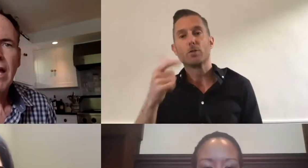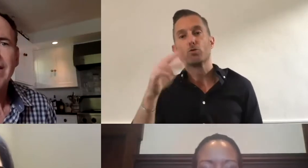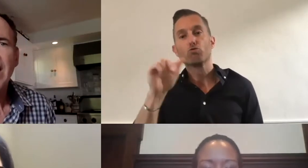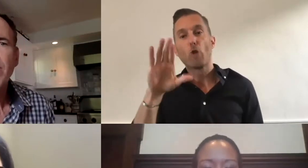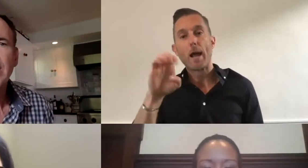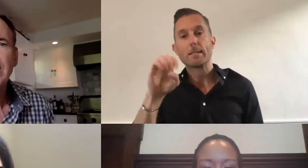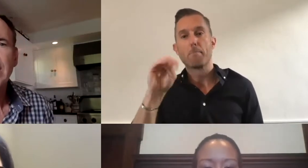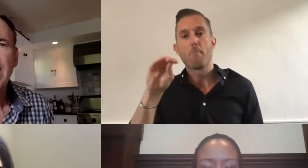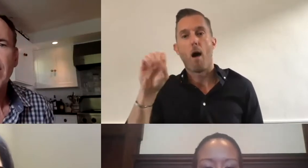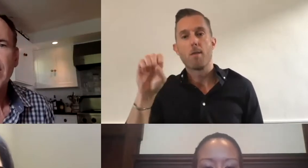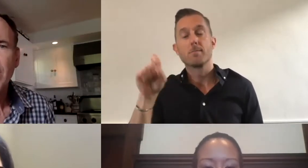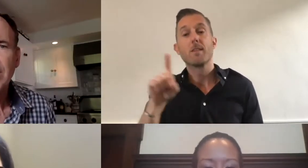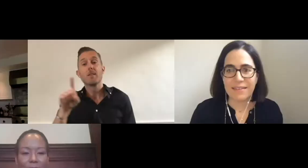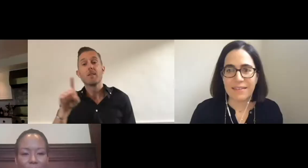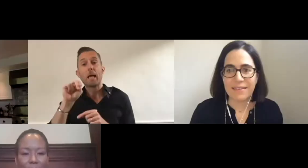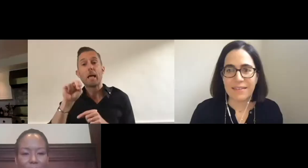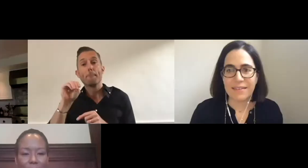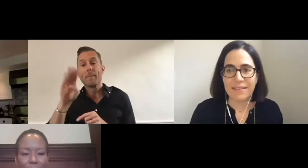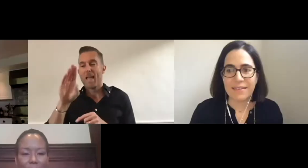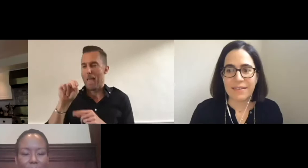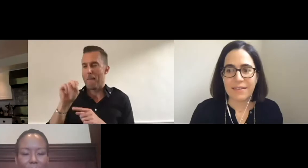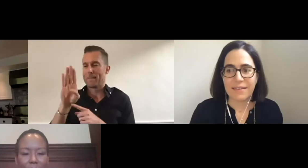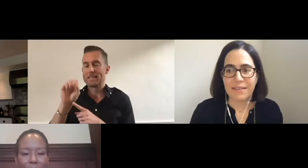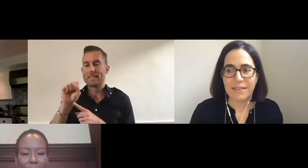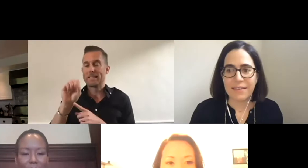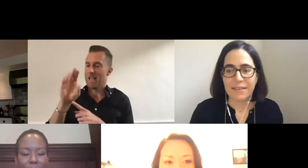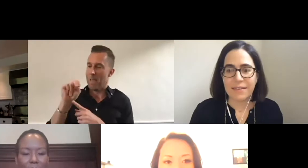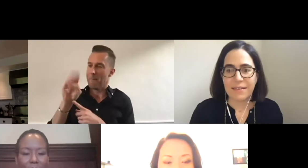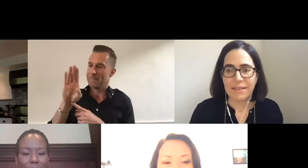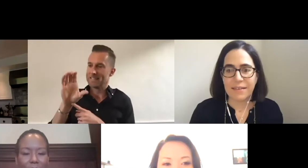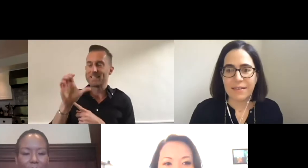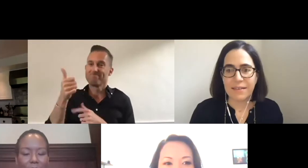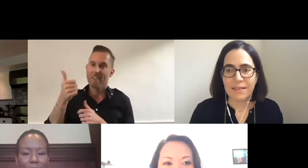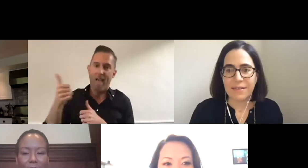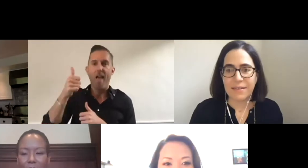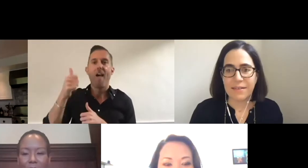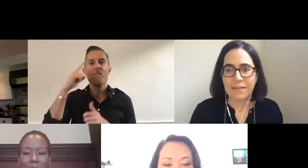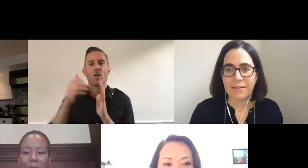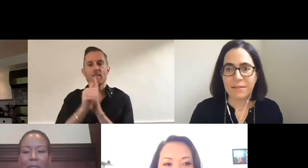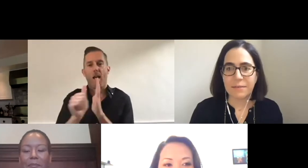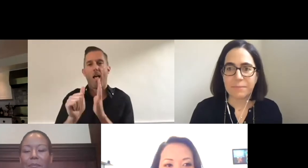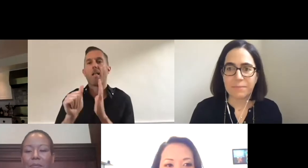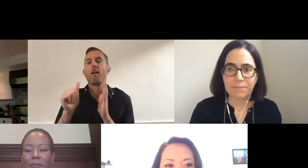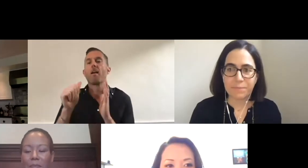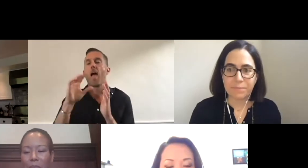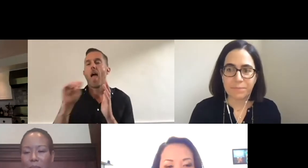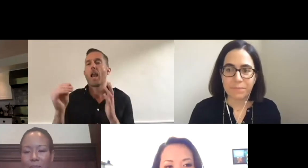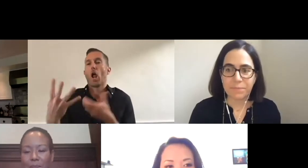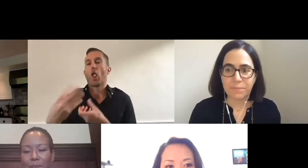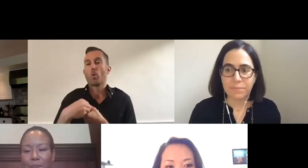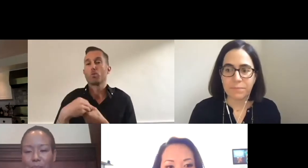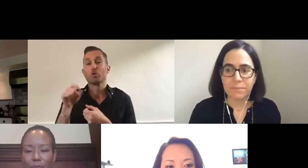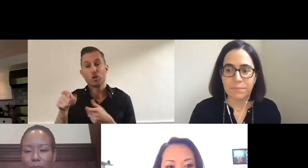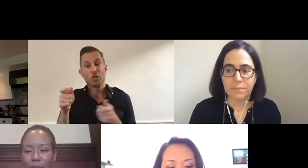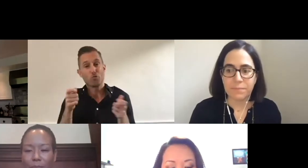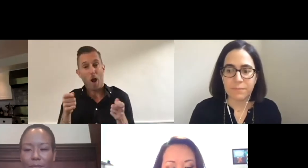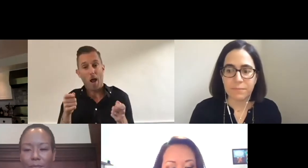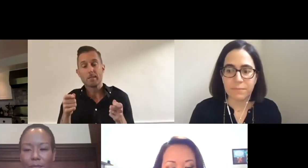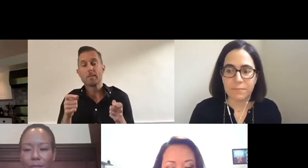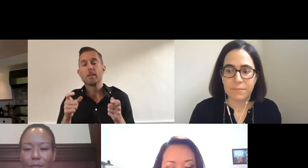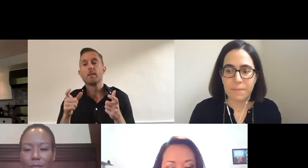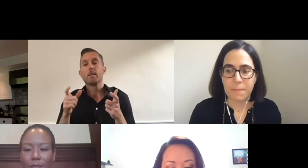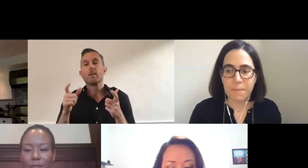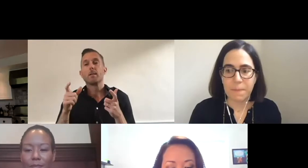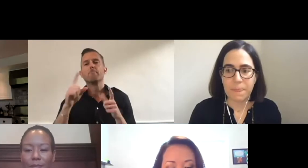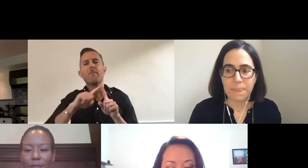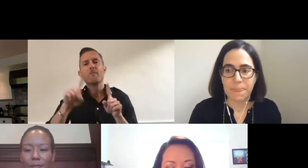As NBC Entertainment's head of talent development and inclusion, Grace directs entertainment diversity initiatives